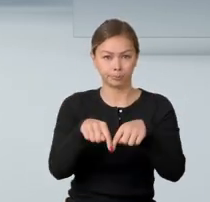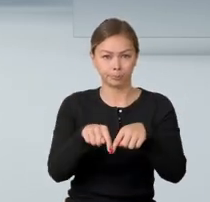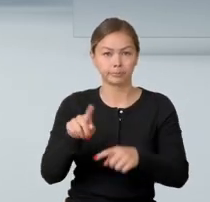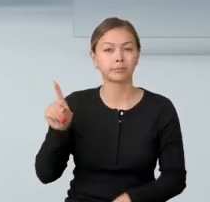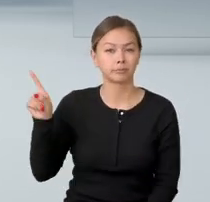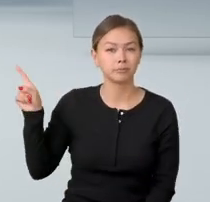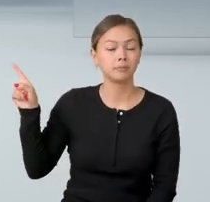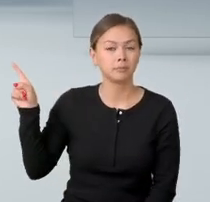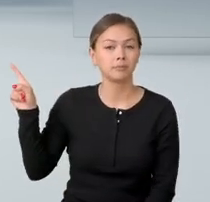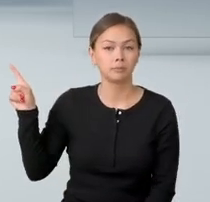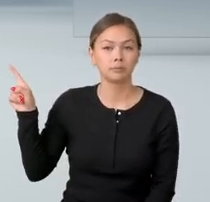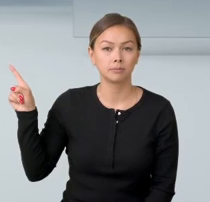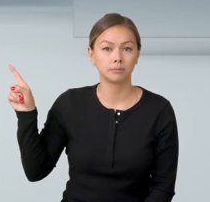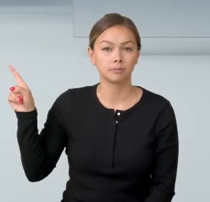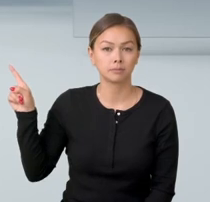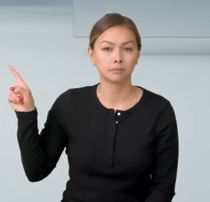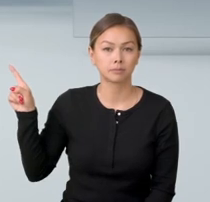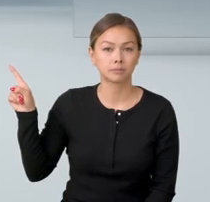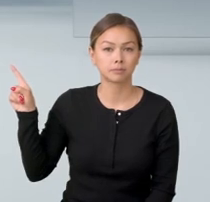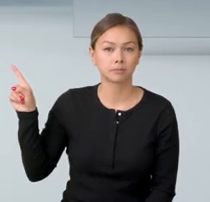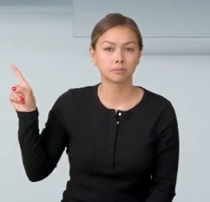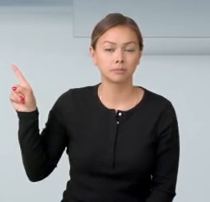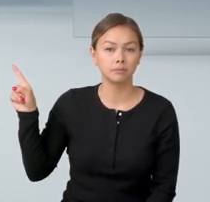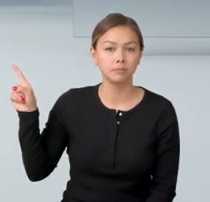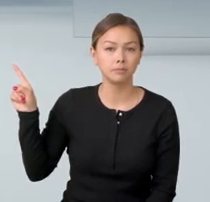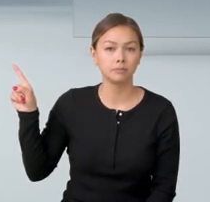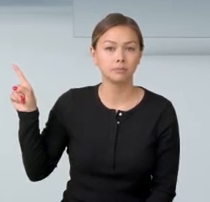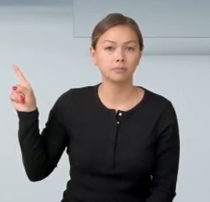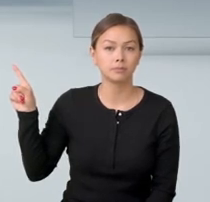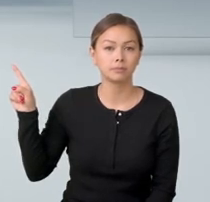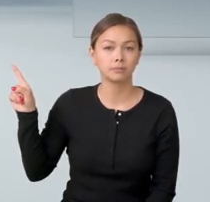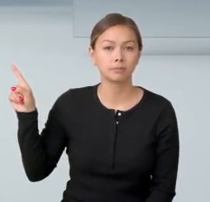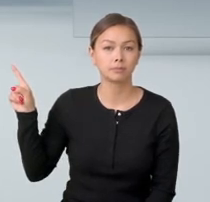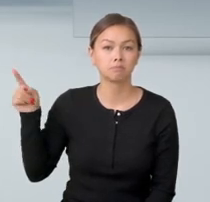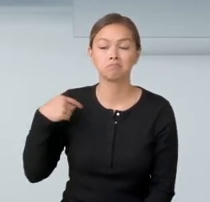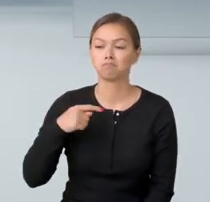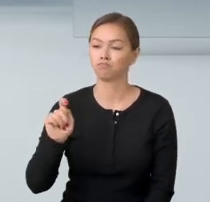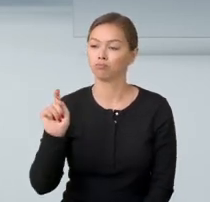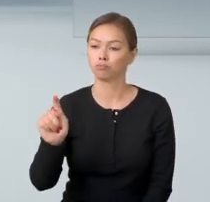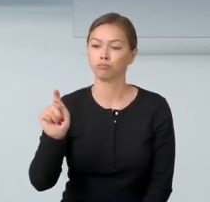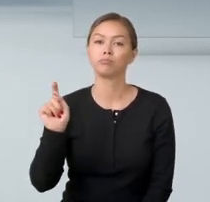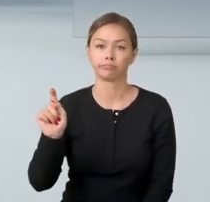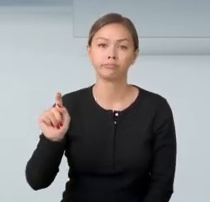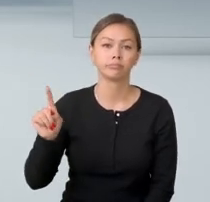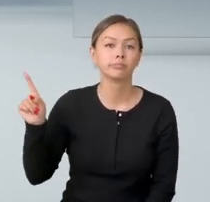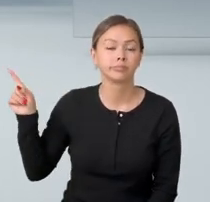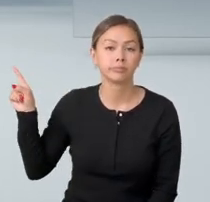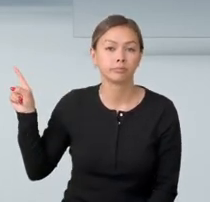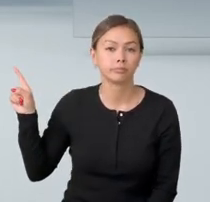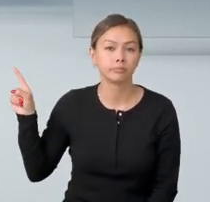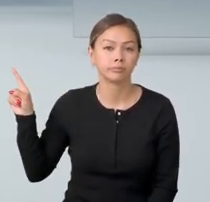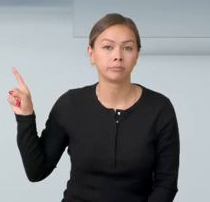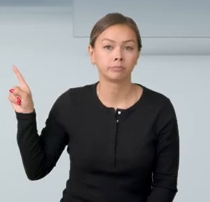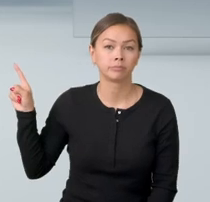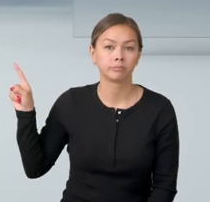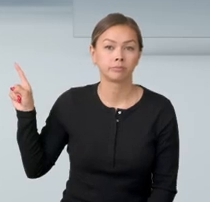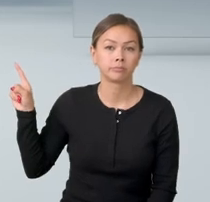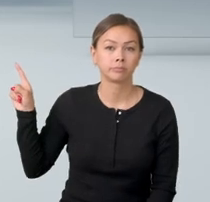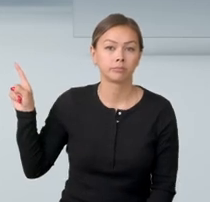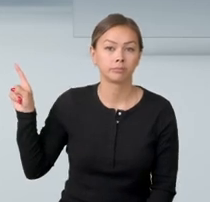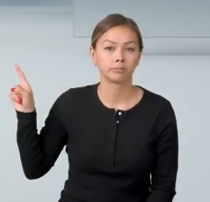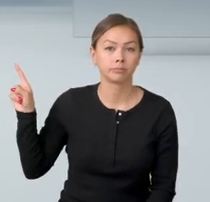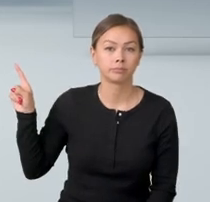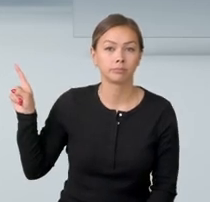apps Tab and I will click to open this manage requests app let's click on it